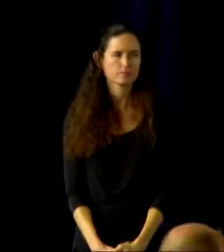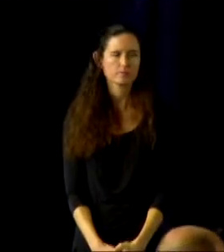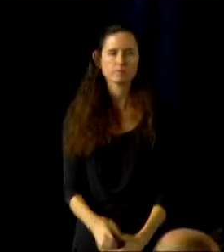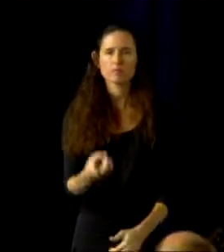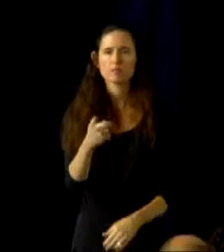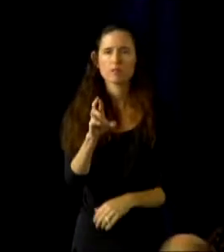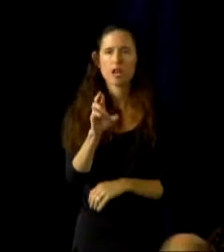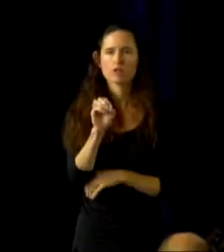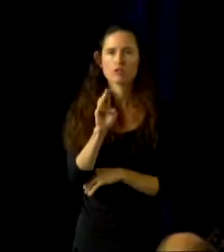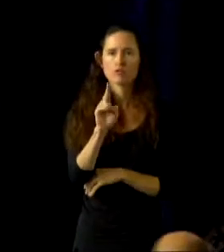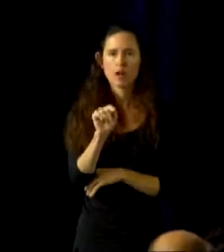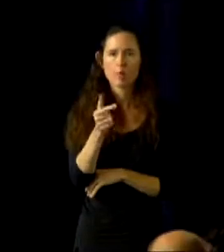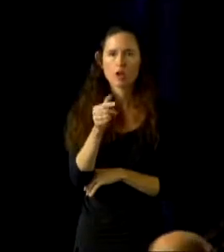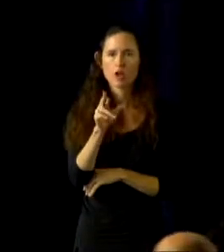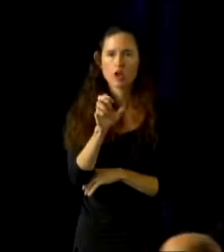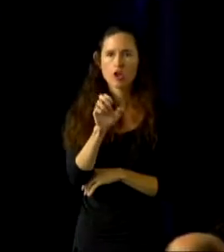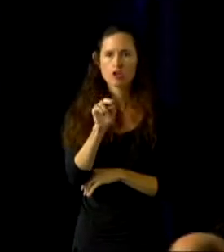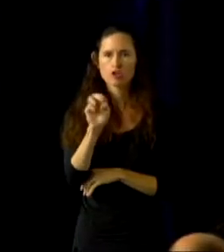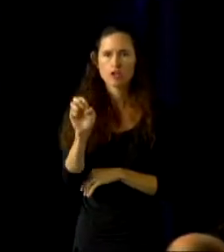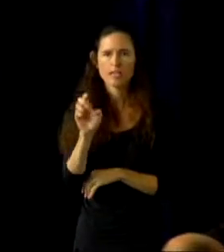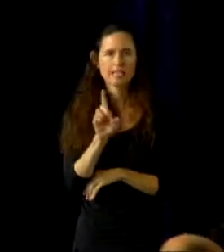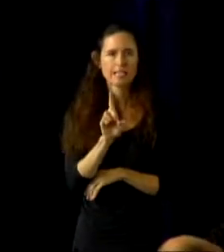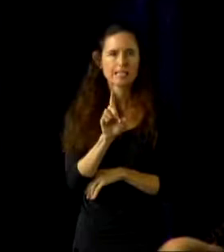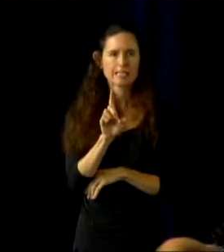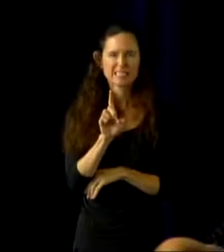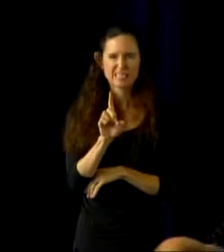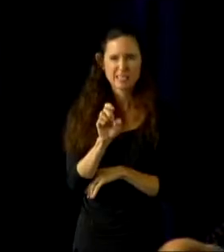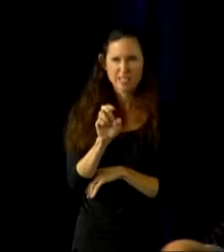Dr. Robert Green for Deerwood Center.